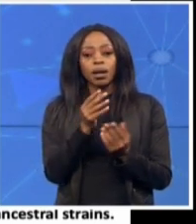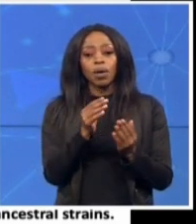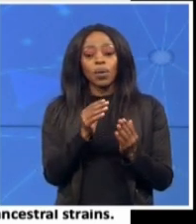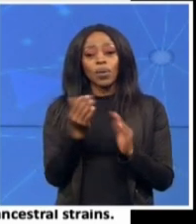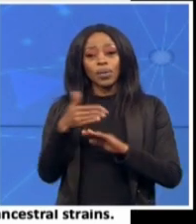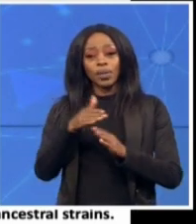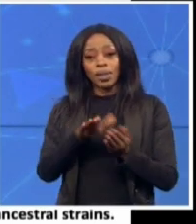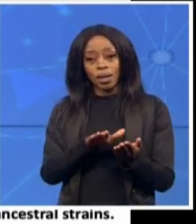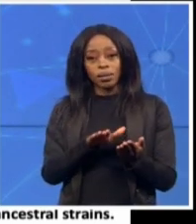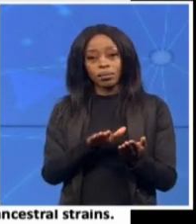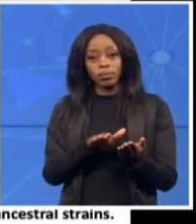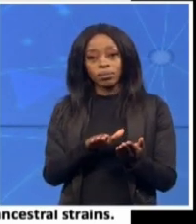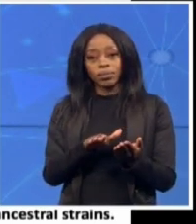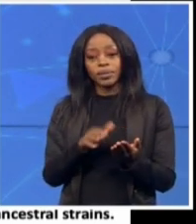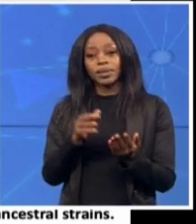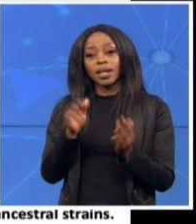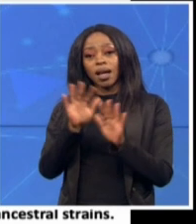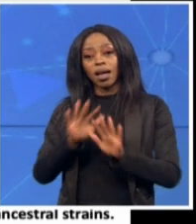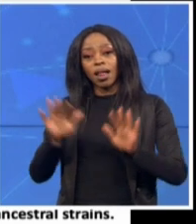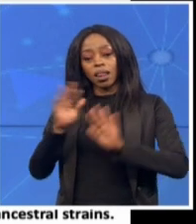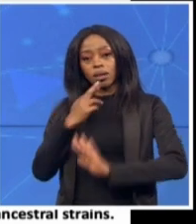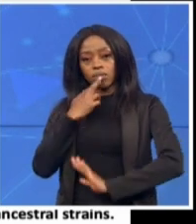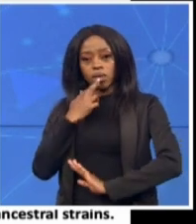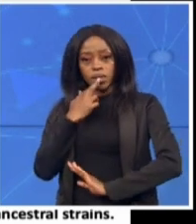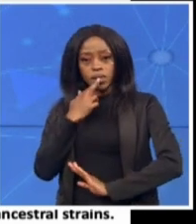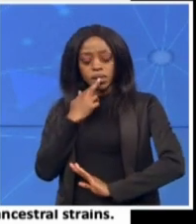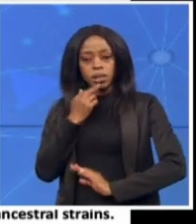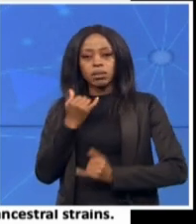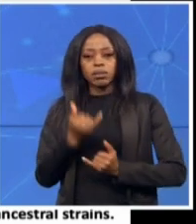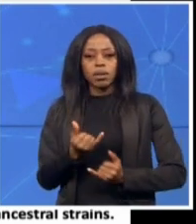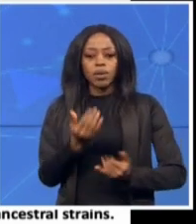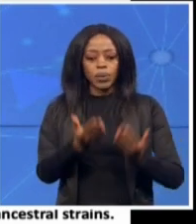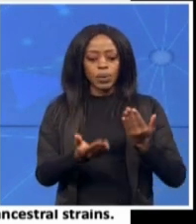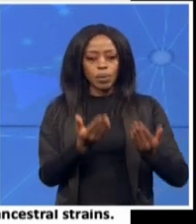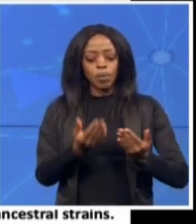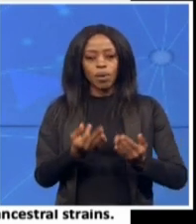it comparable, we've made it 3 times. So you'll see the